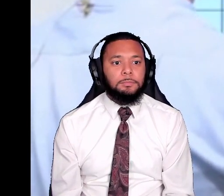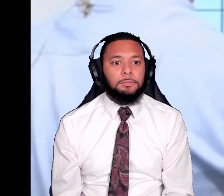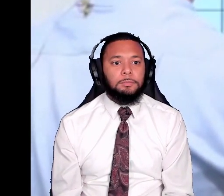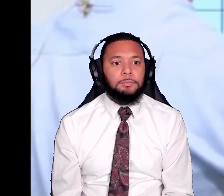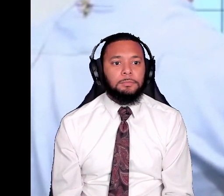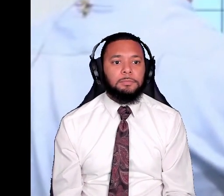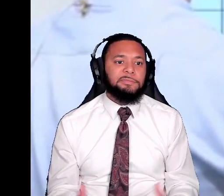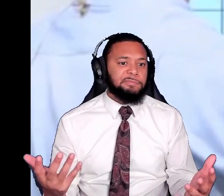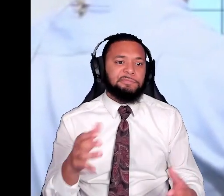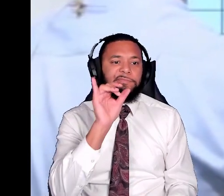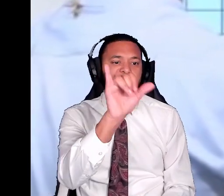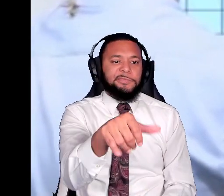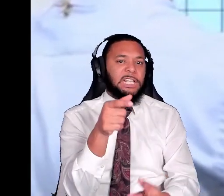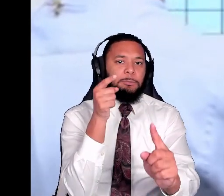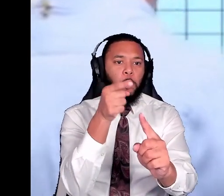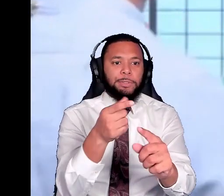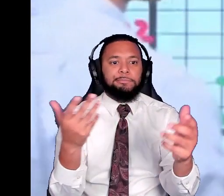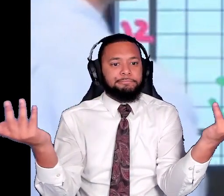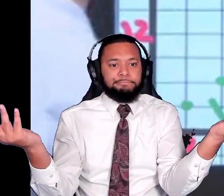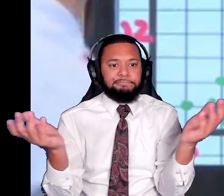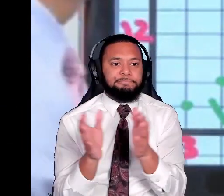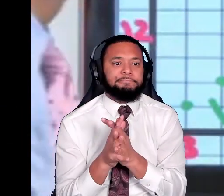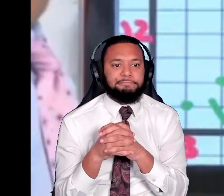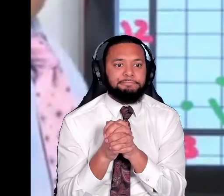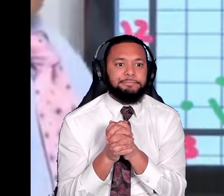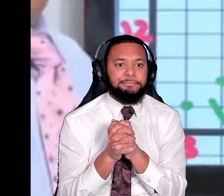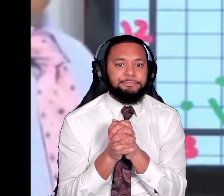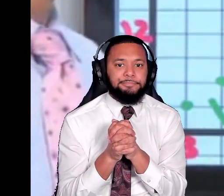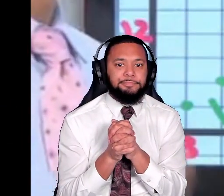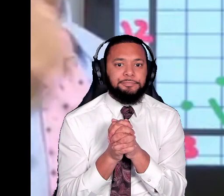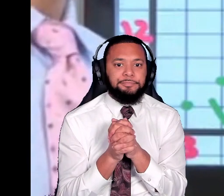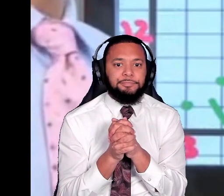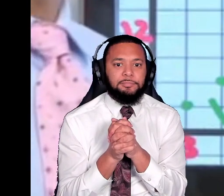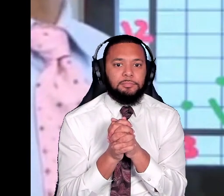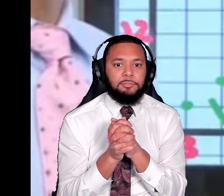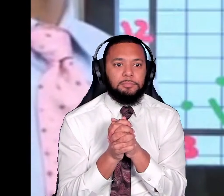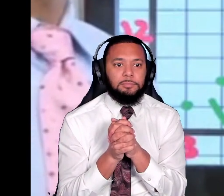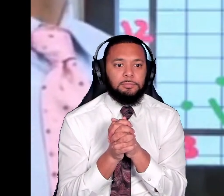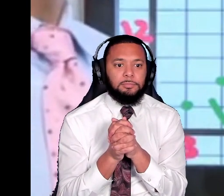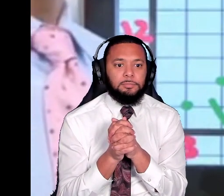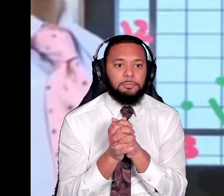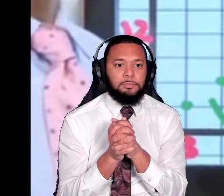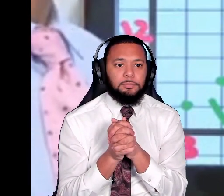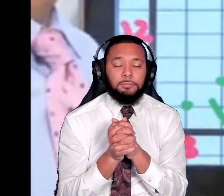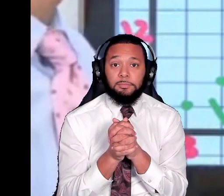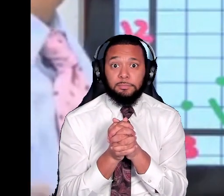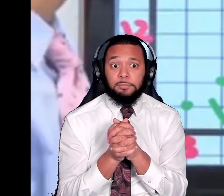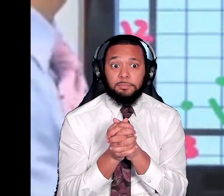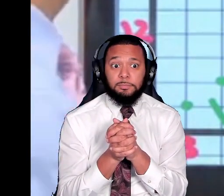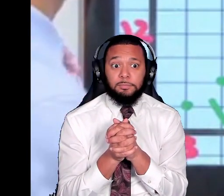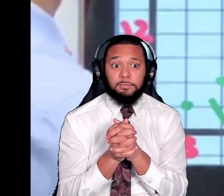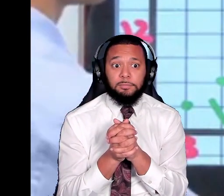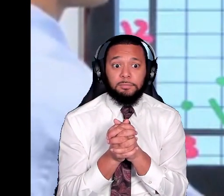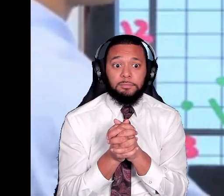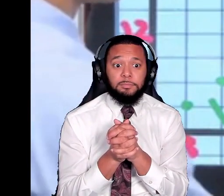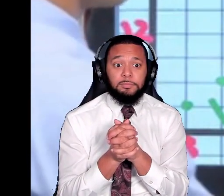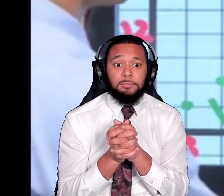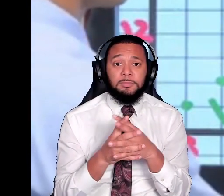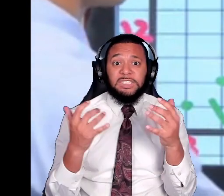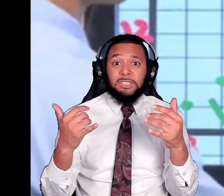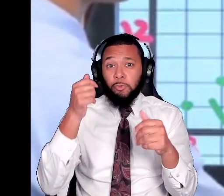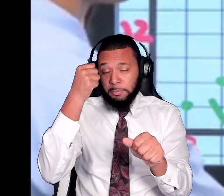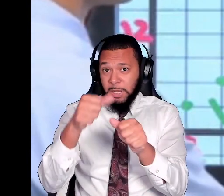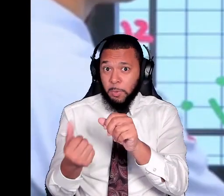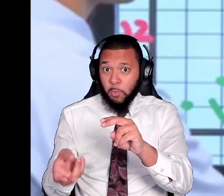this point right here. Well, since we scaled the graph, let's determine what that point is.